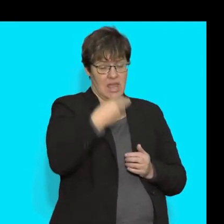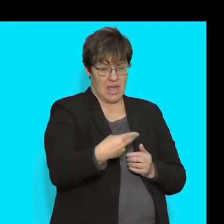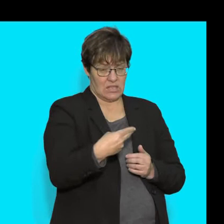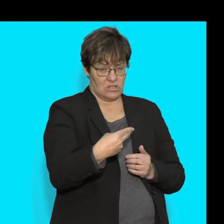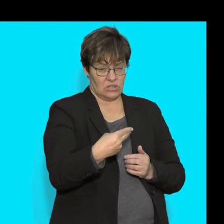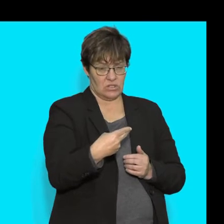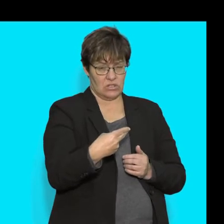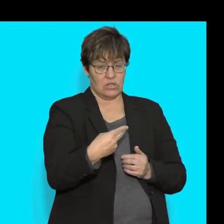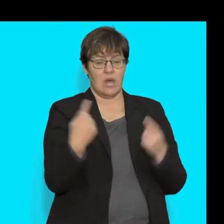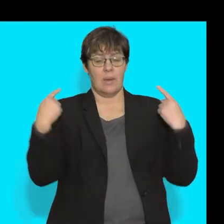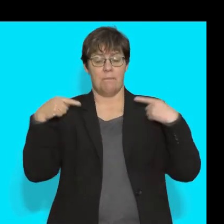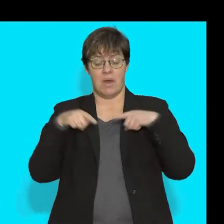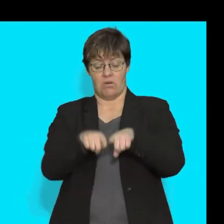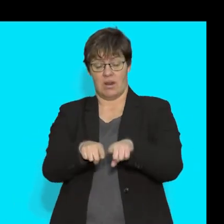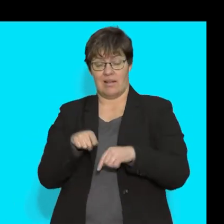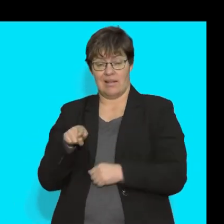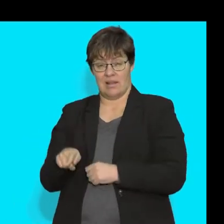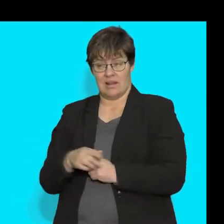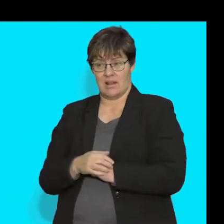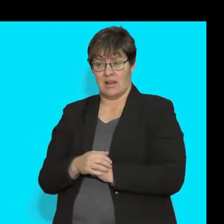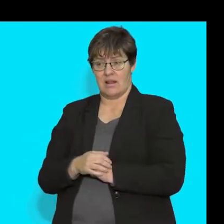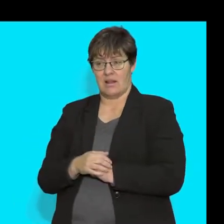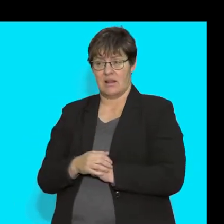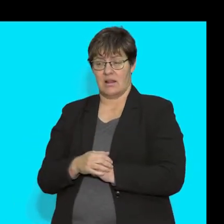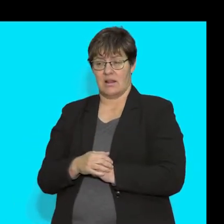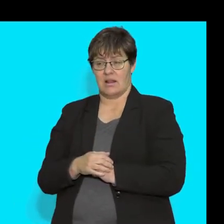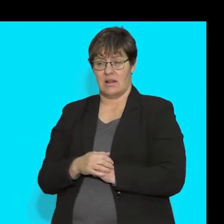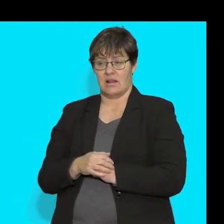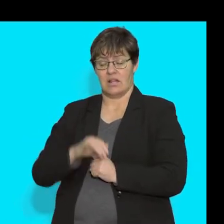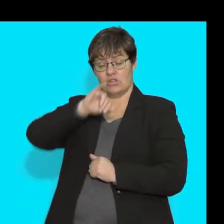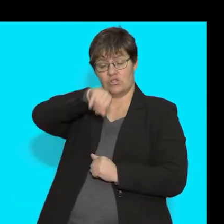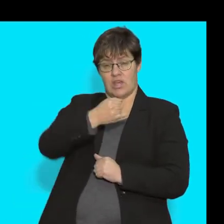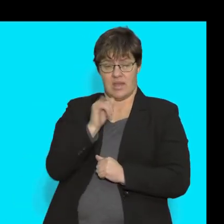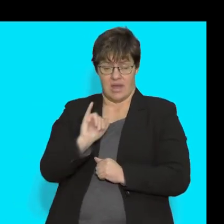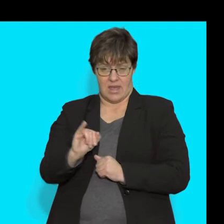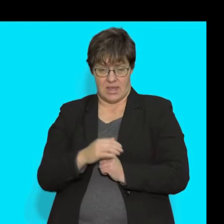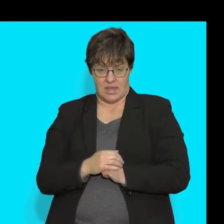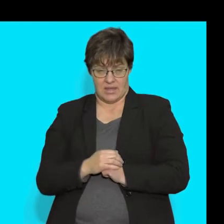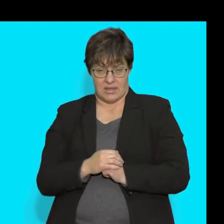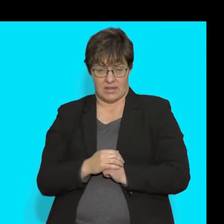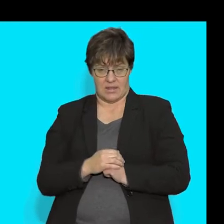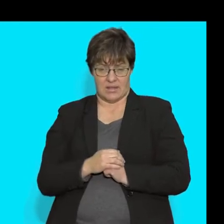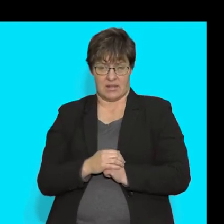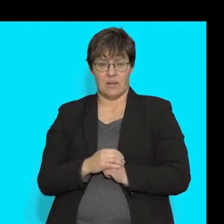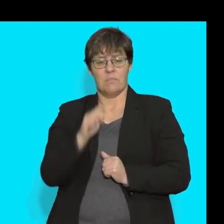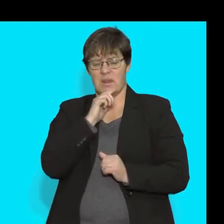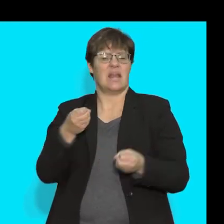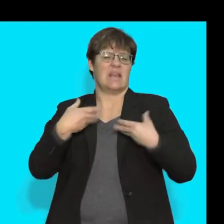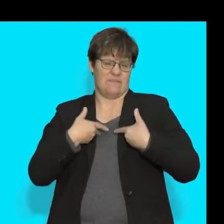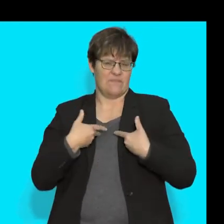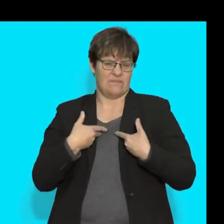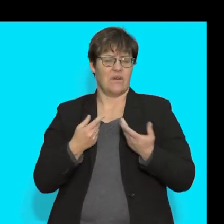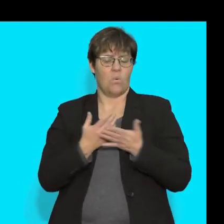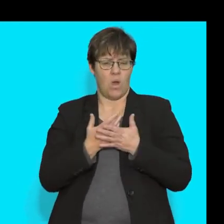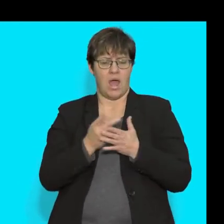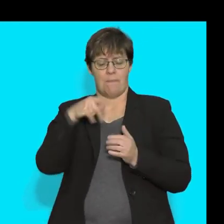GH is parallel to JI, right? And that will be a